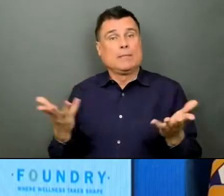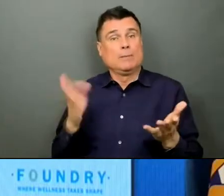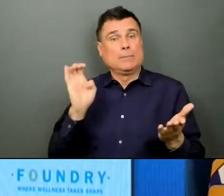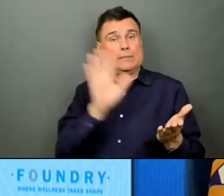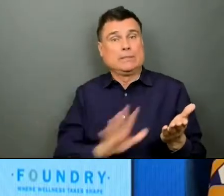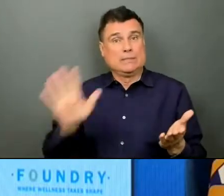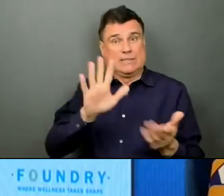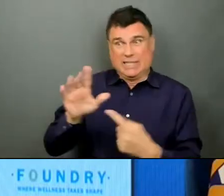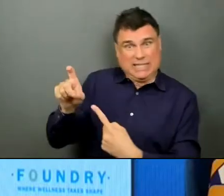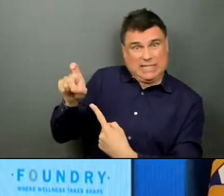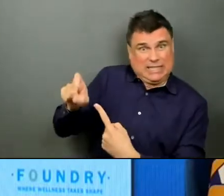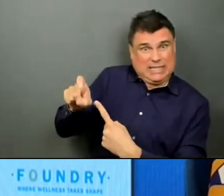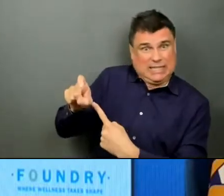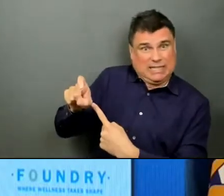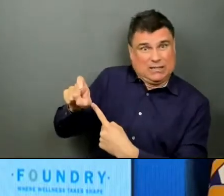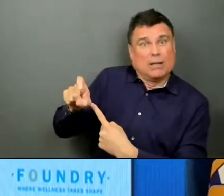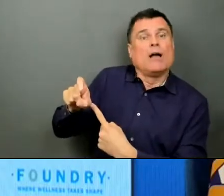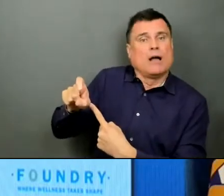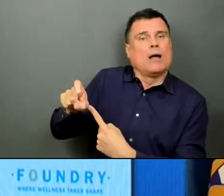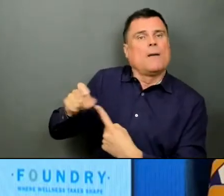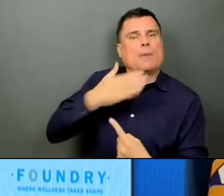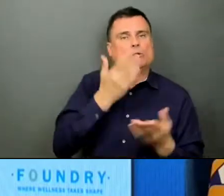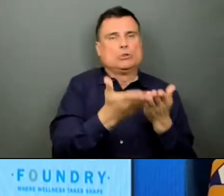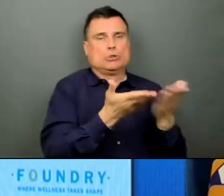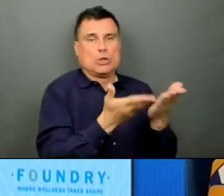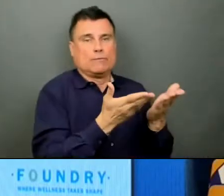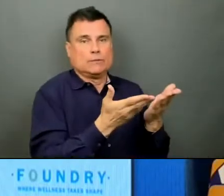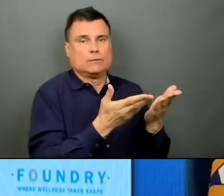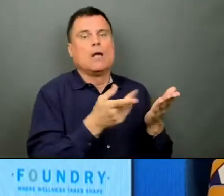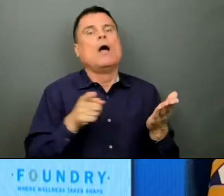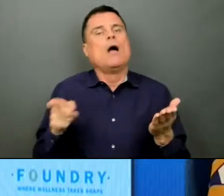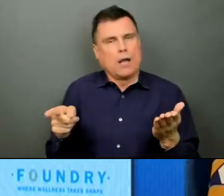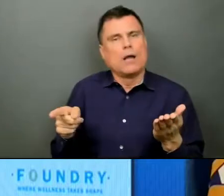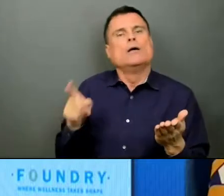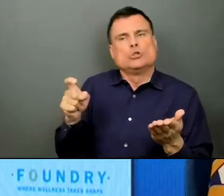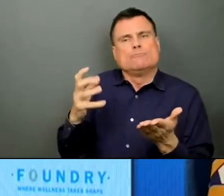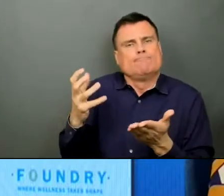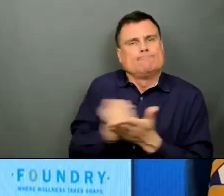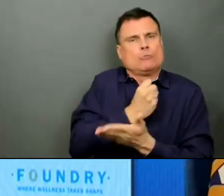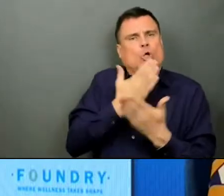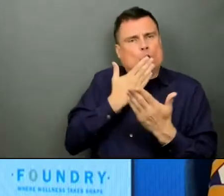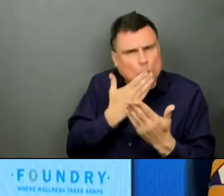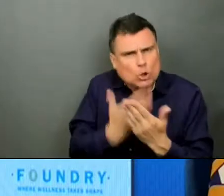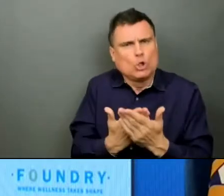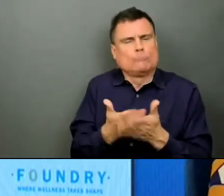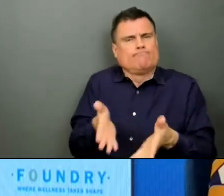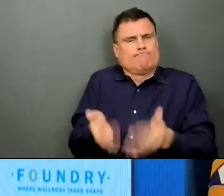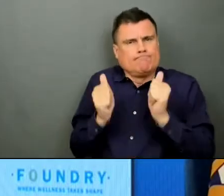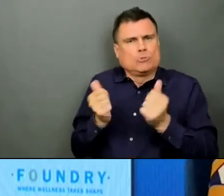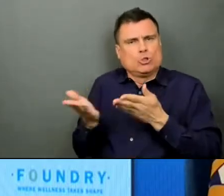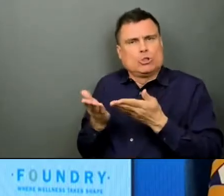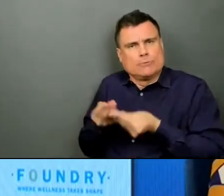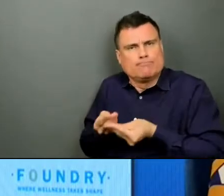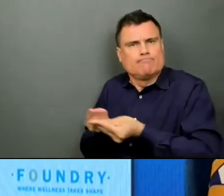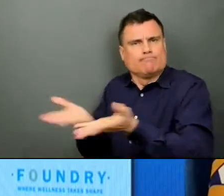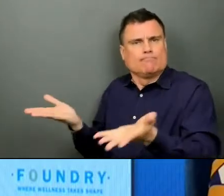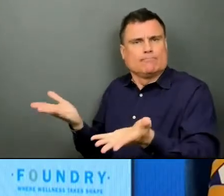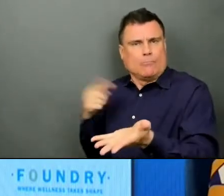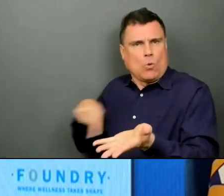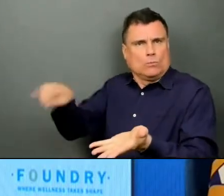around the clock to build that system, and we're moving forward at full steam with more investments and more